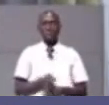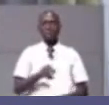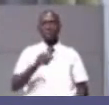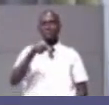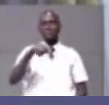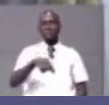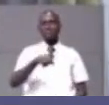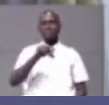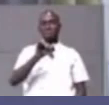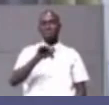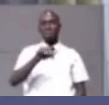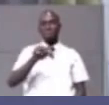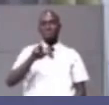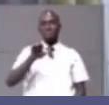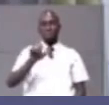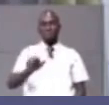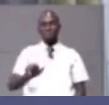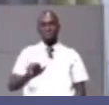Wagahungu.